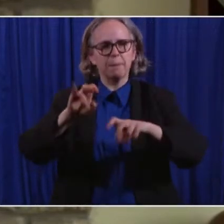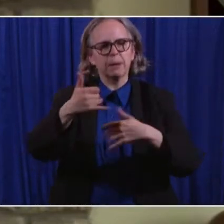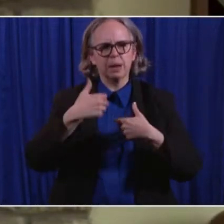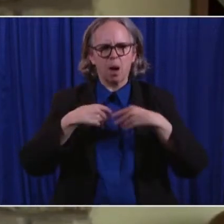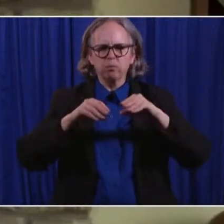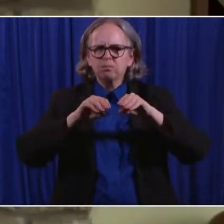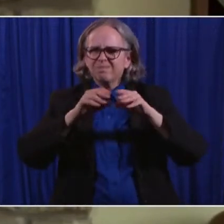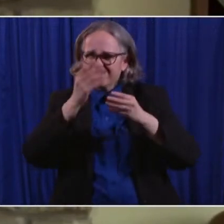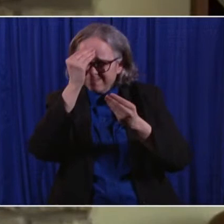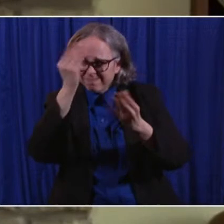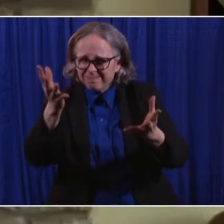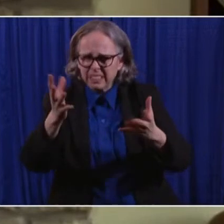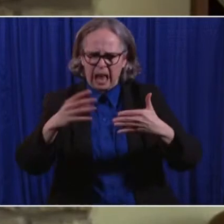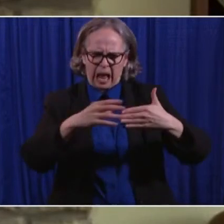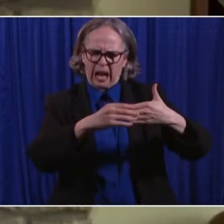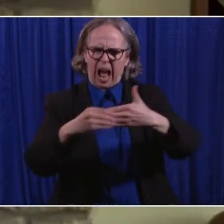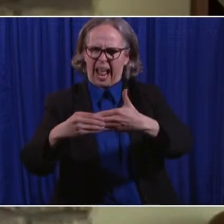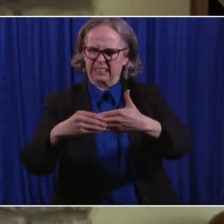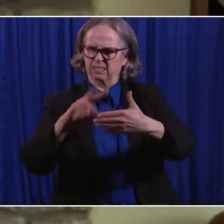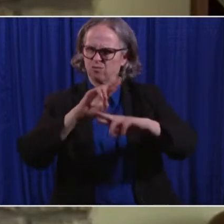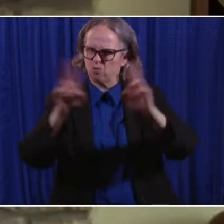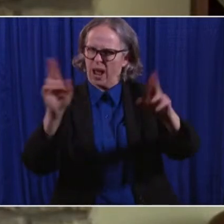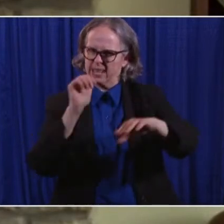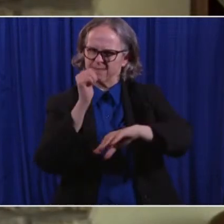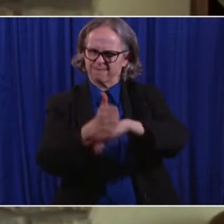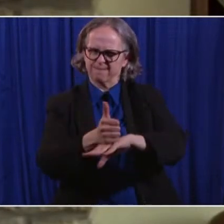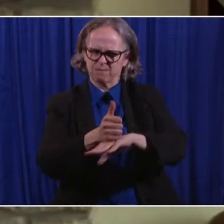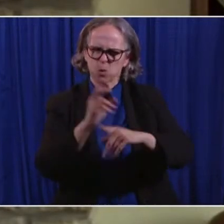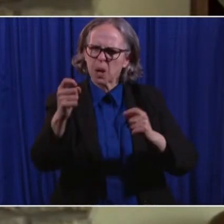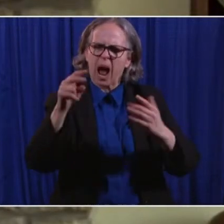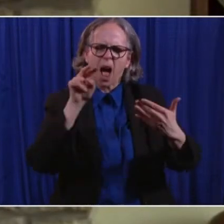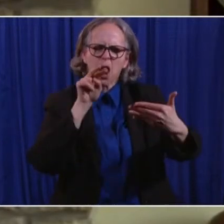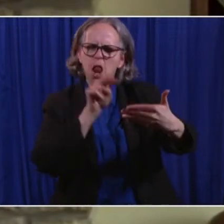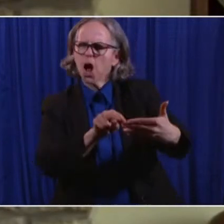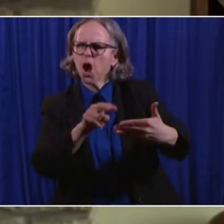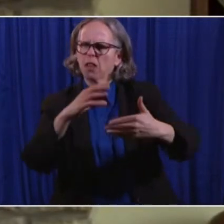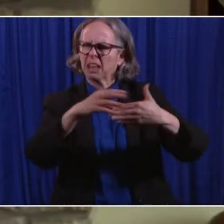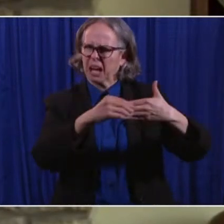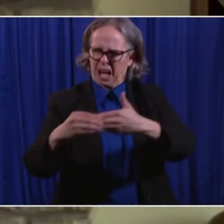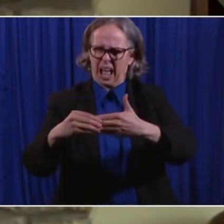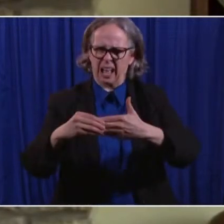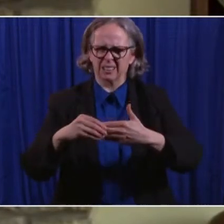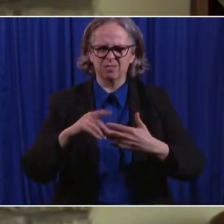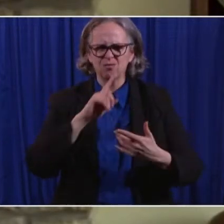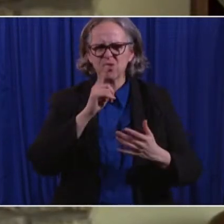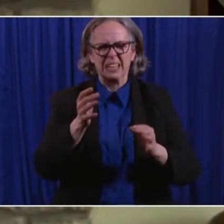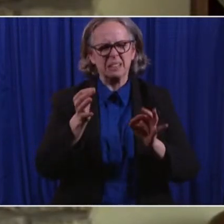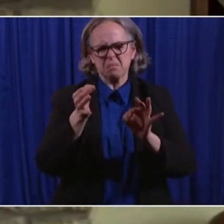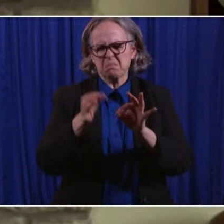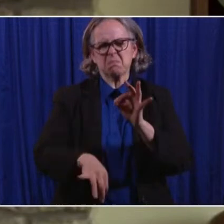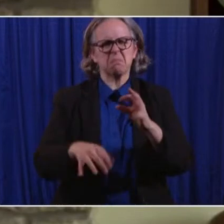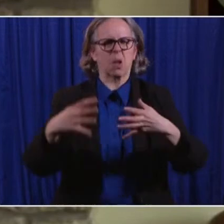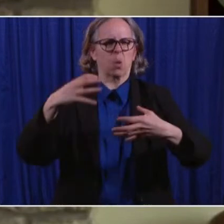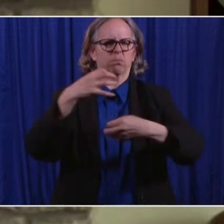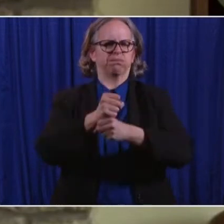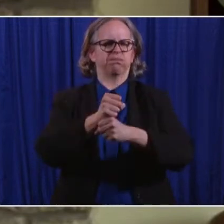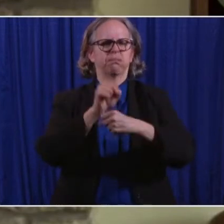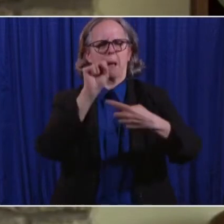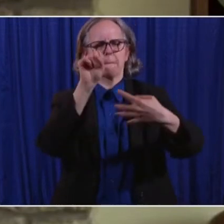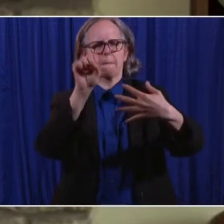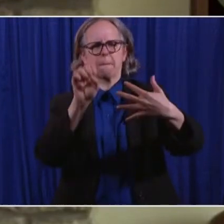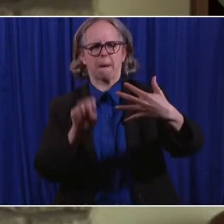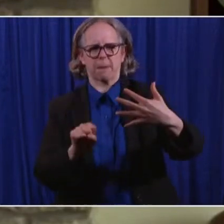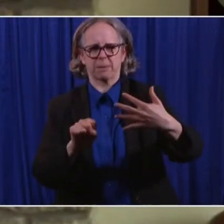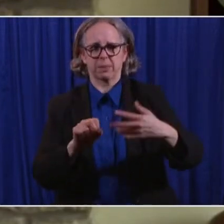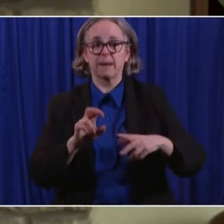take a look at that, and really just the quick summary of it is that the fair will be able to